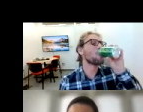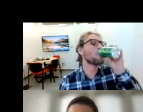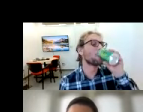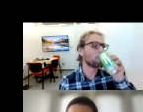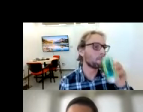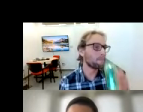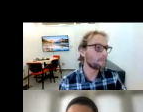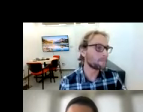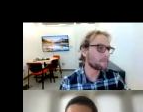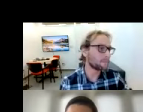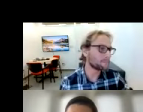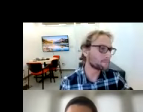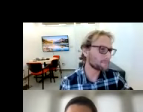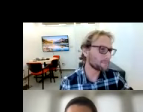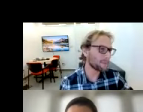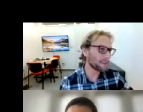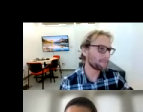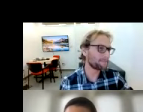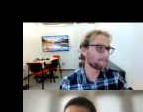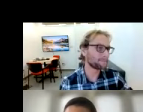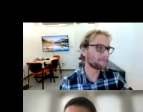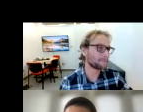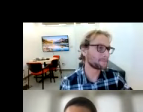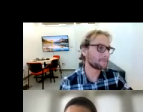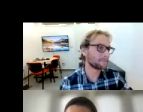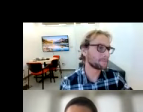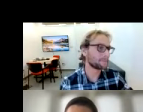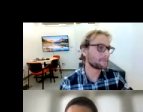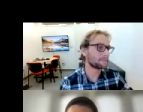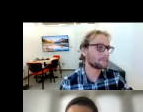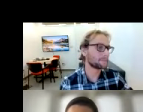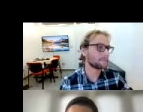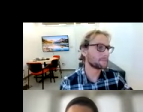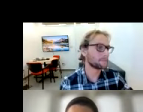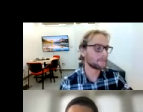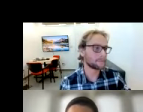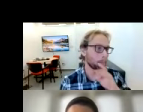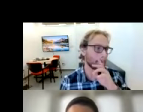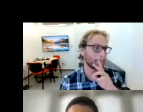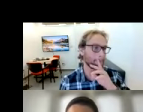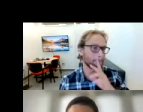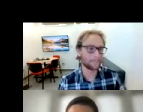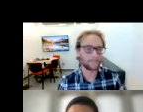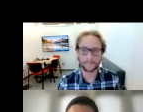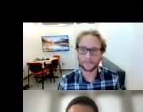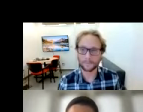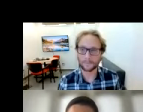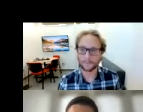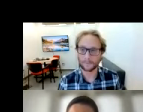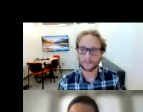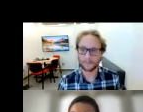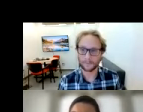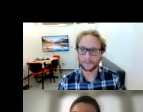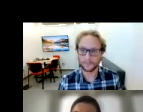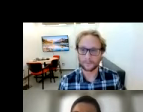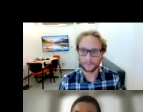talk. Andrea Burgess says, hi, Jason, really great talk. In the second part of your talk, could you clarify if the older or younger children show